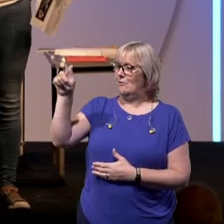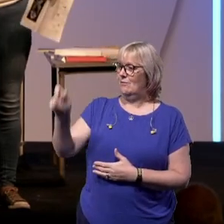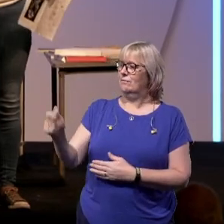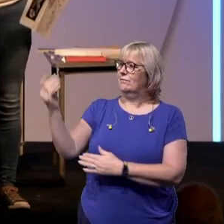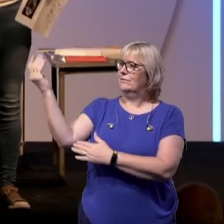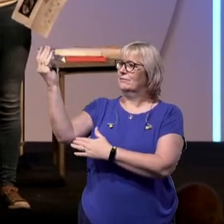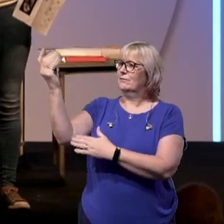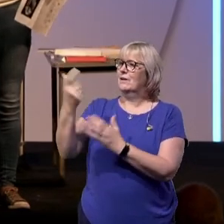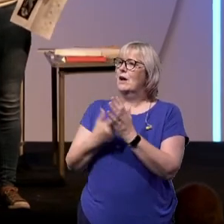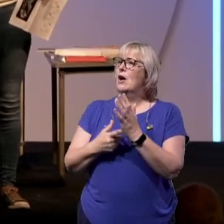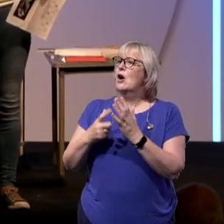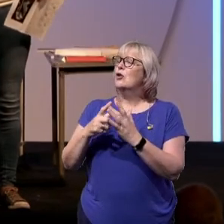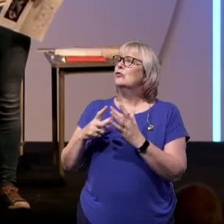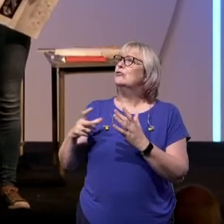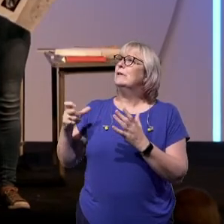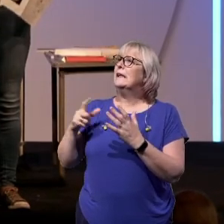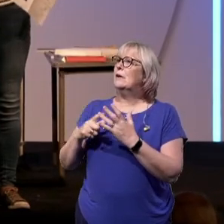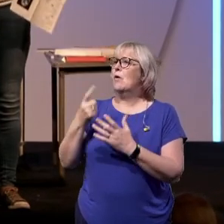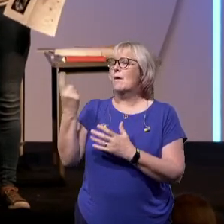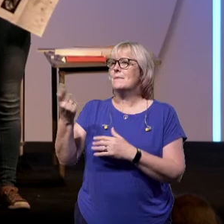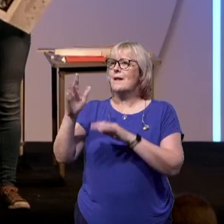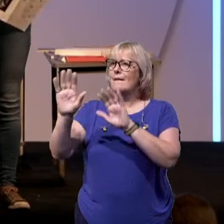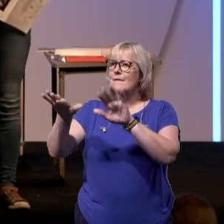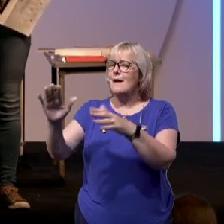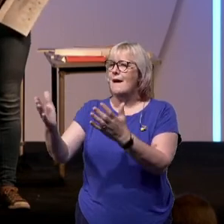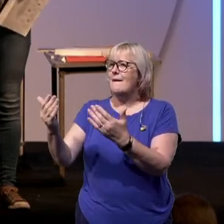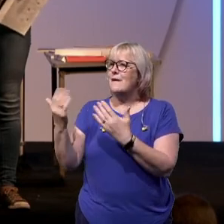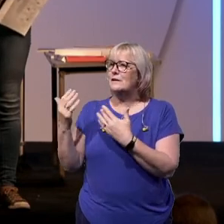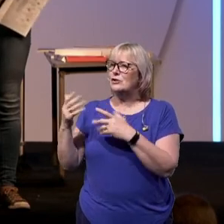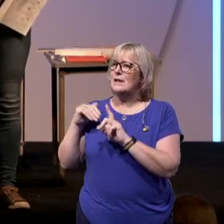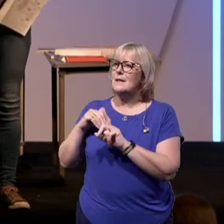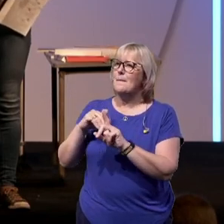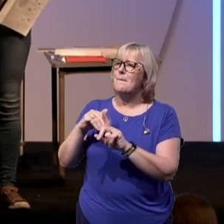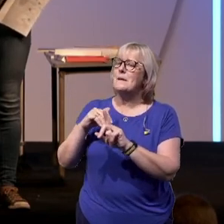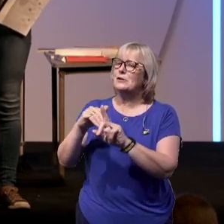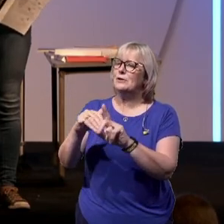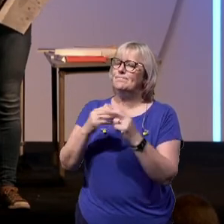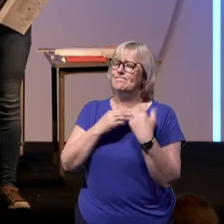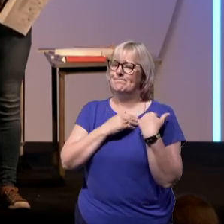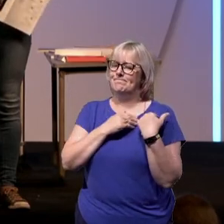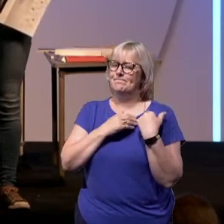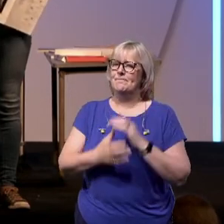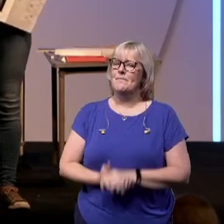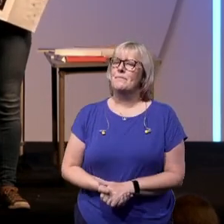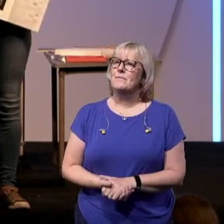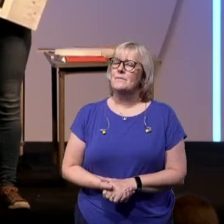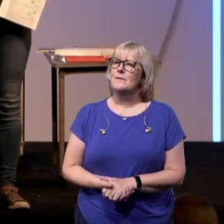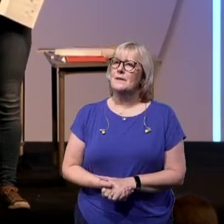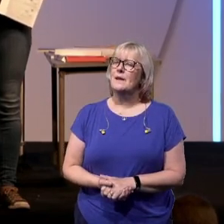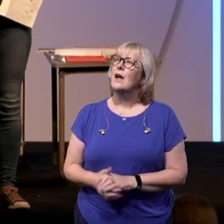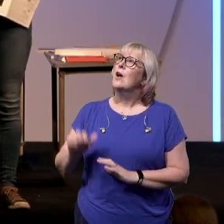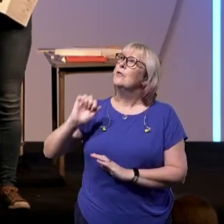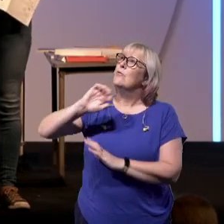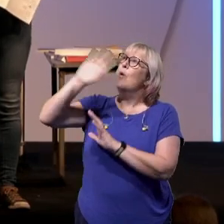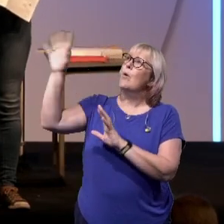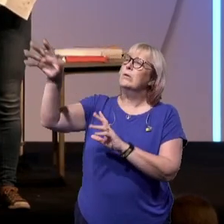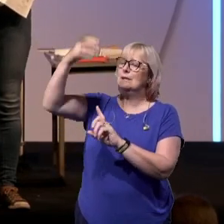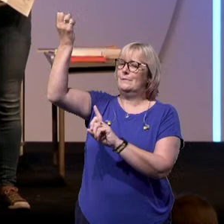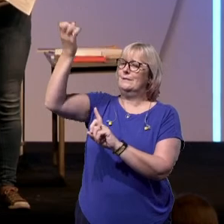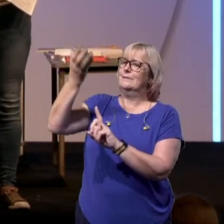for evangelism and mission. And we pray this morning that your Holy Spirit will work through Rico